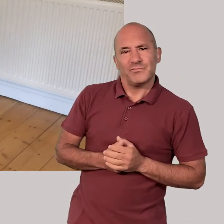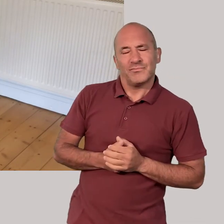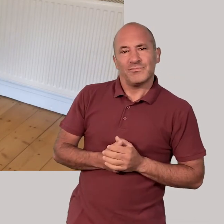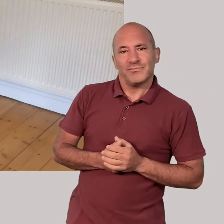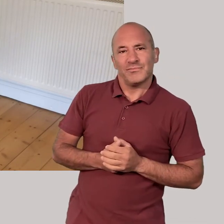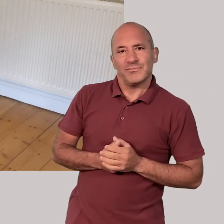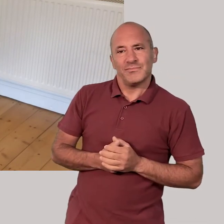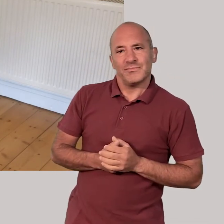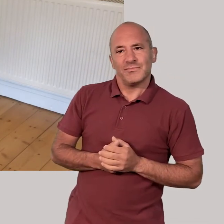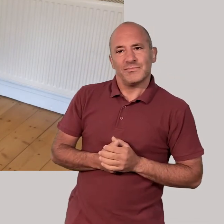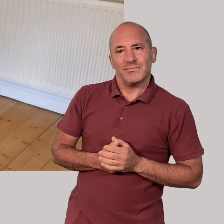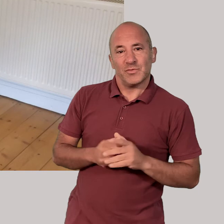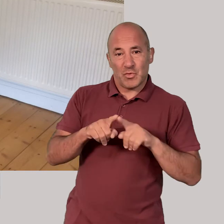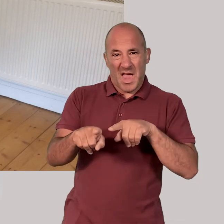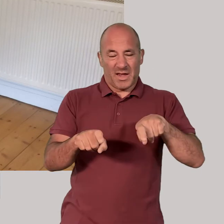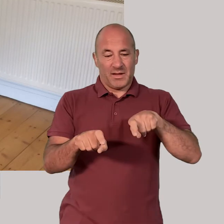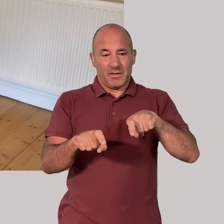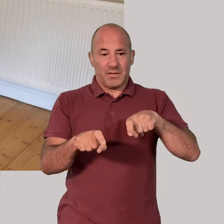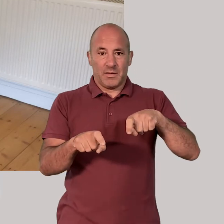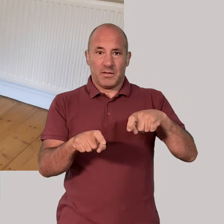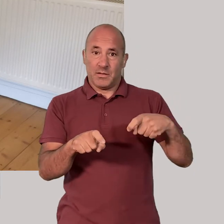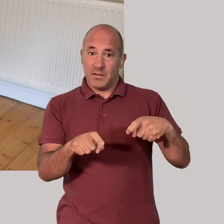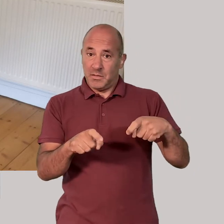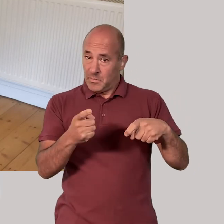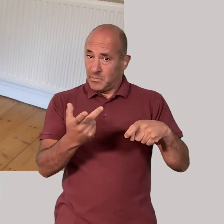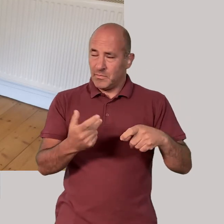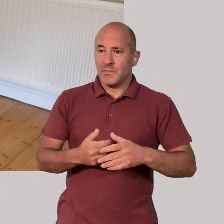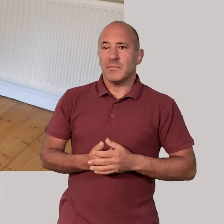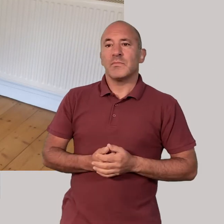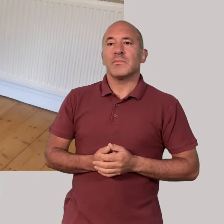hands? Are you going to turn your knee out?